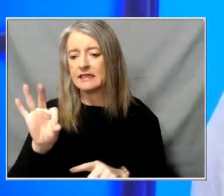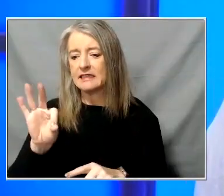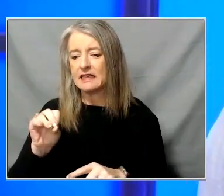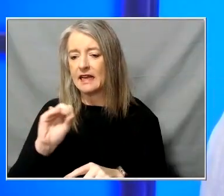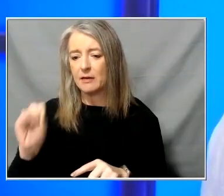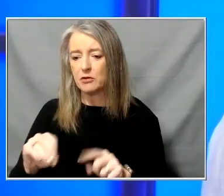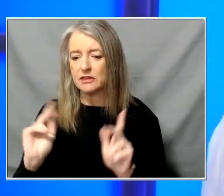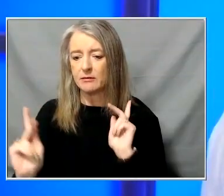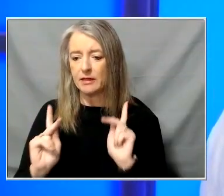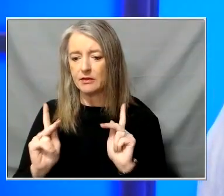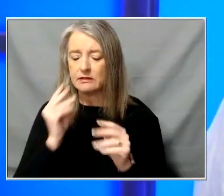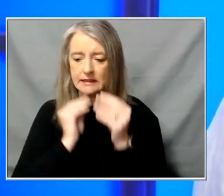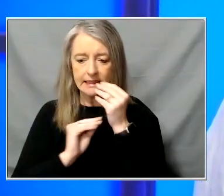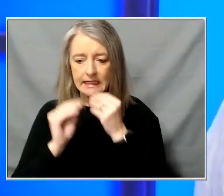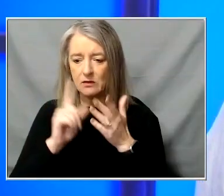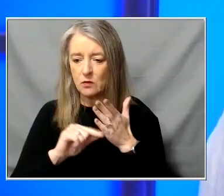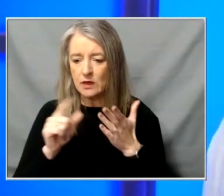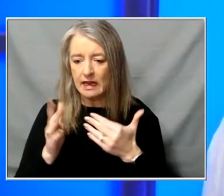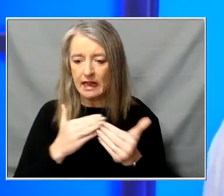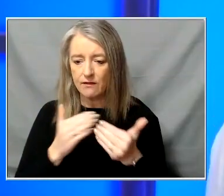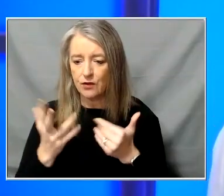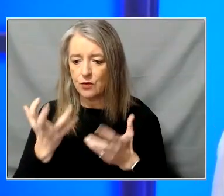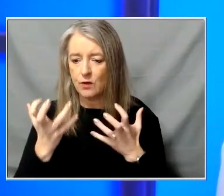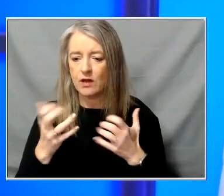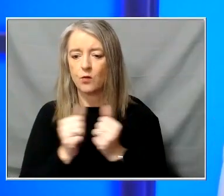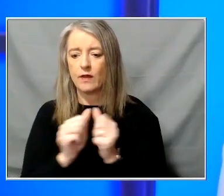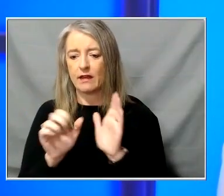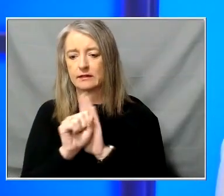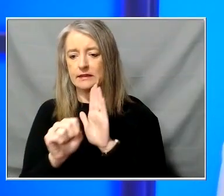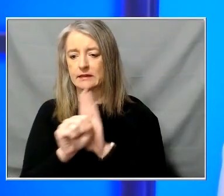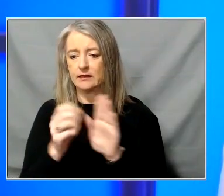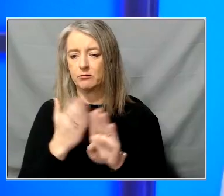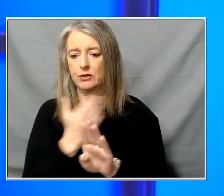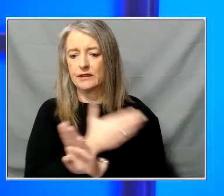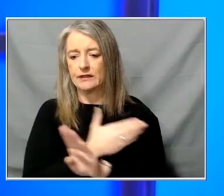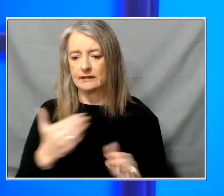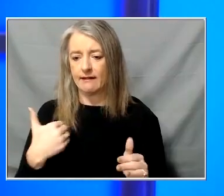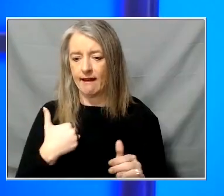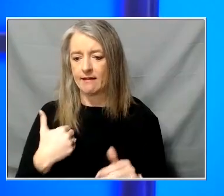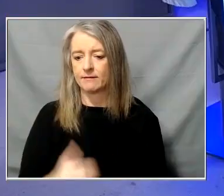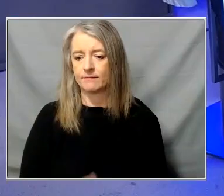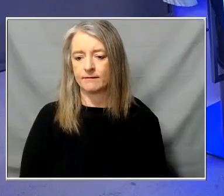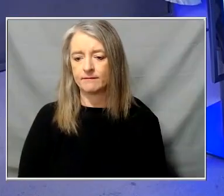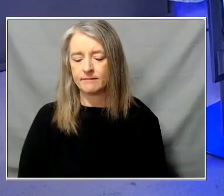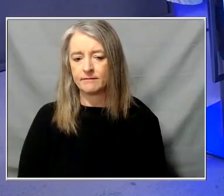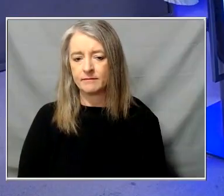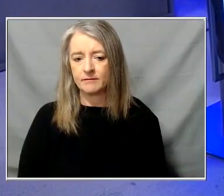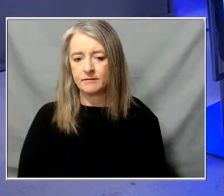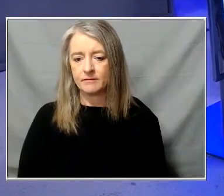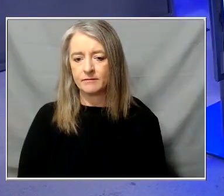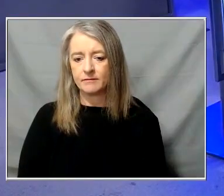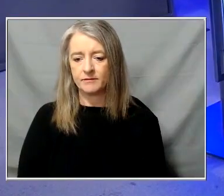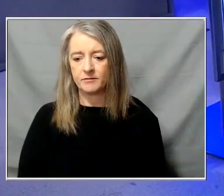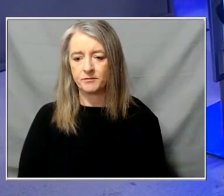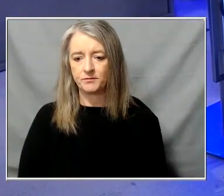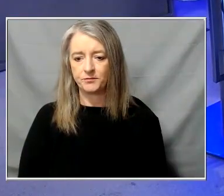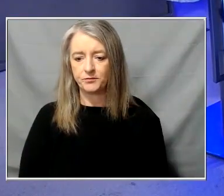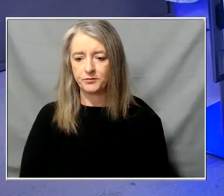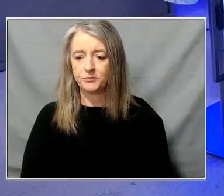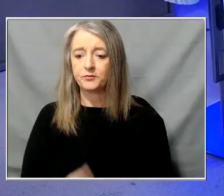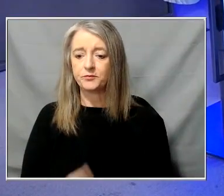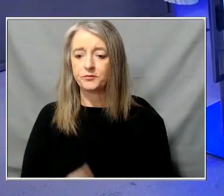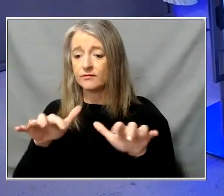about 10% of people, they can have some malabsorption of that fat, and that can cause some looser stools. Okay. But for 90% of